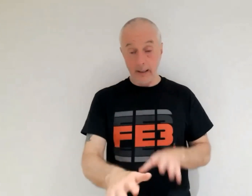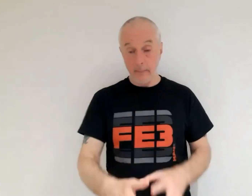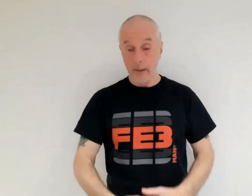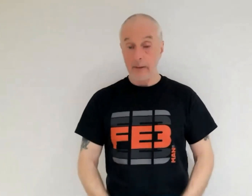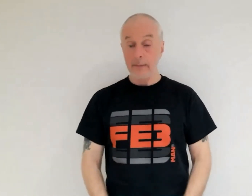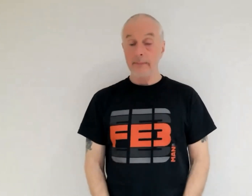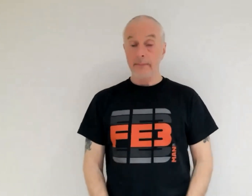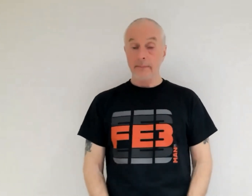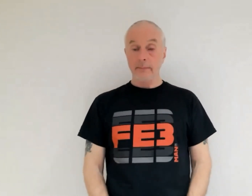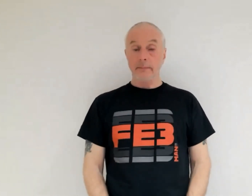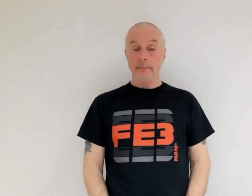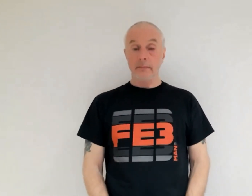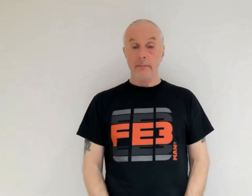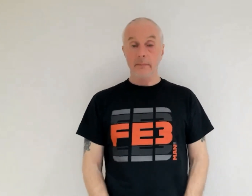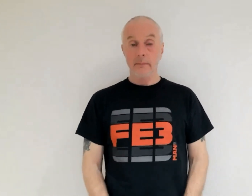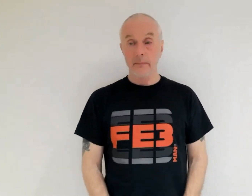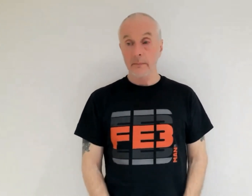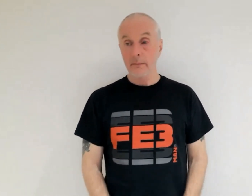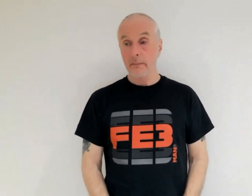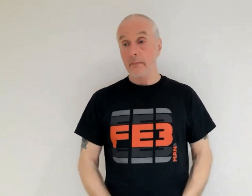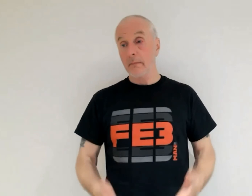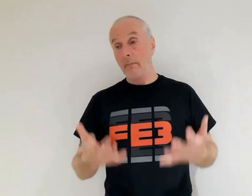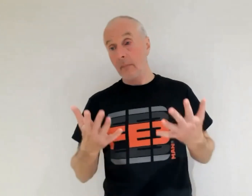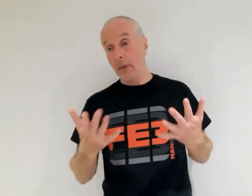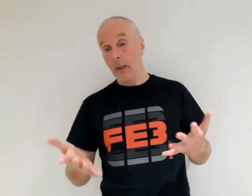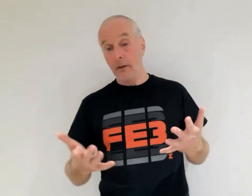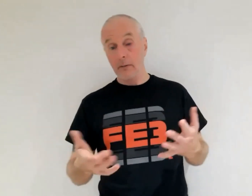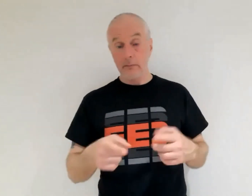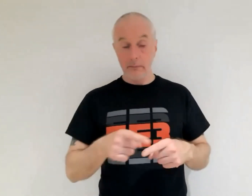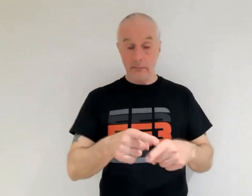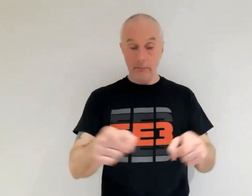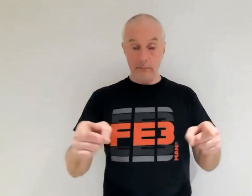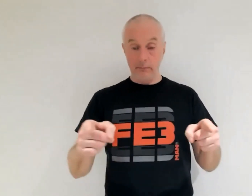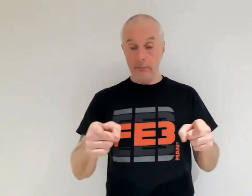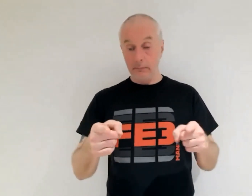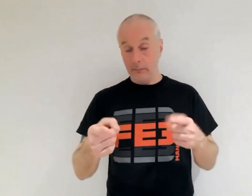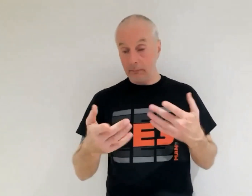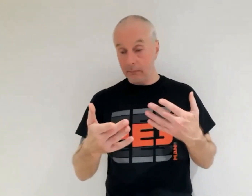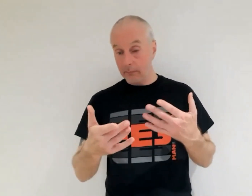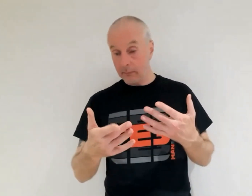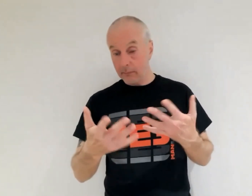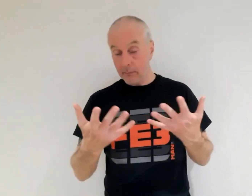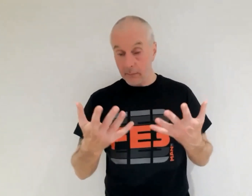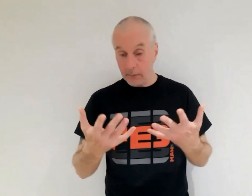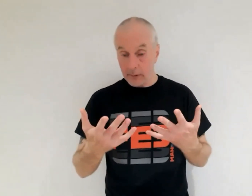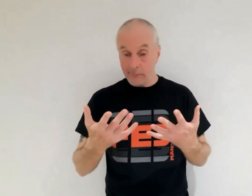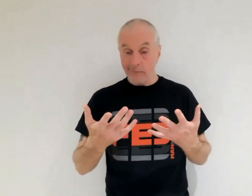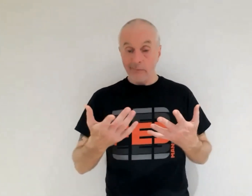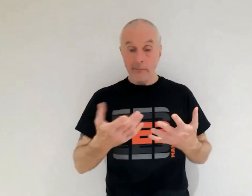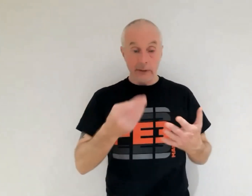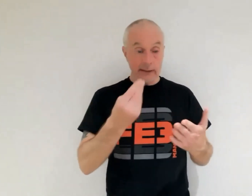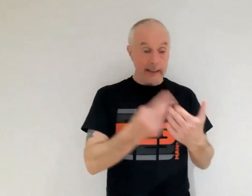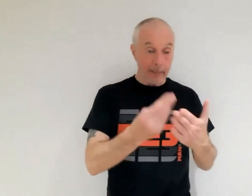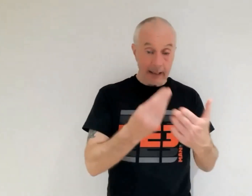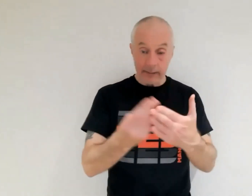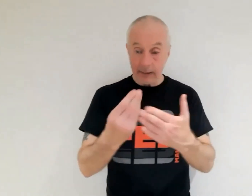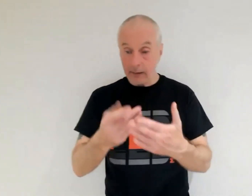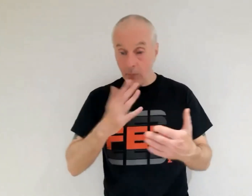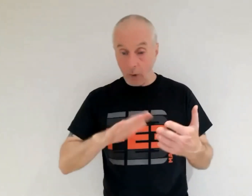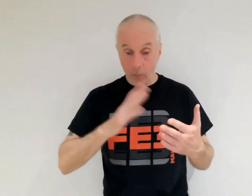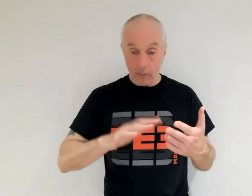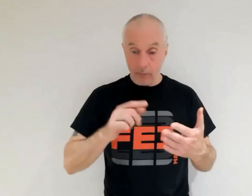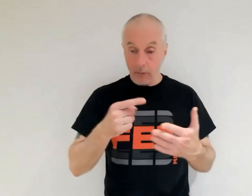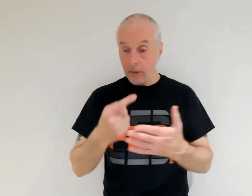supply, because if there is a commercial model that promotes supply, there really is a limit